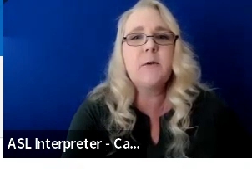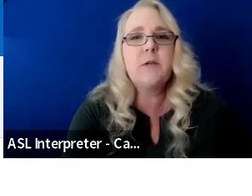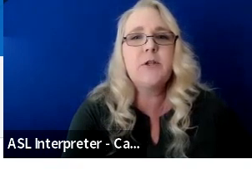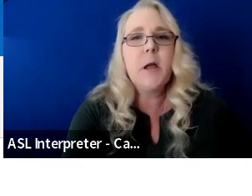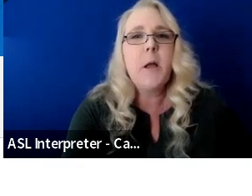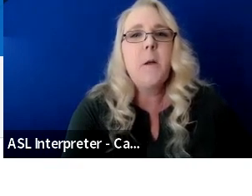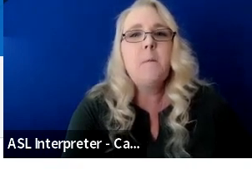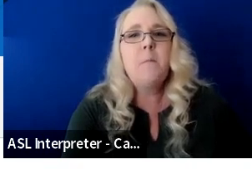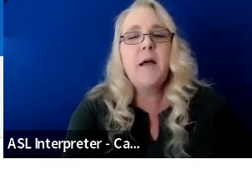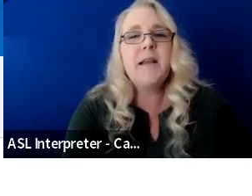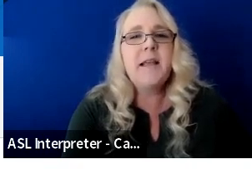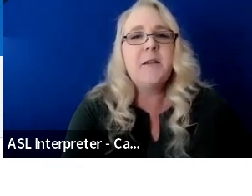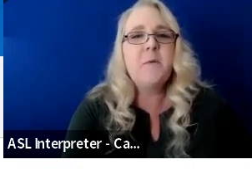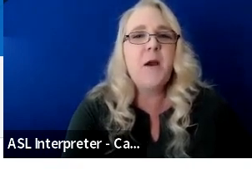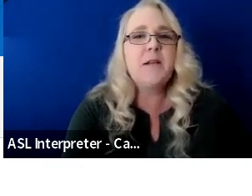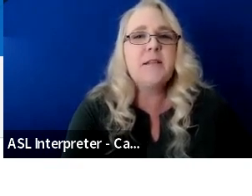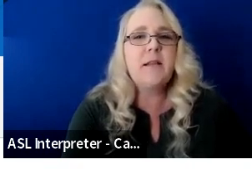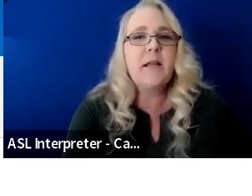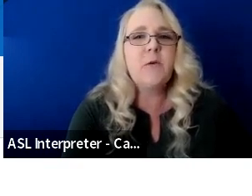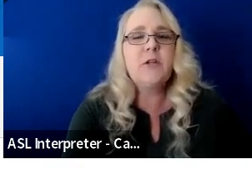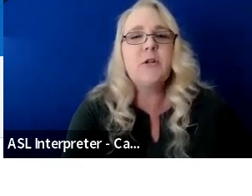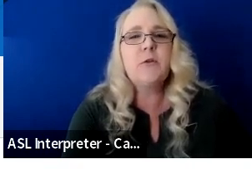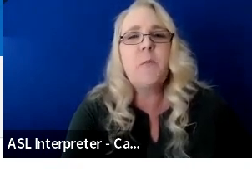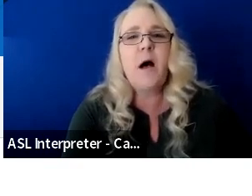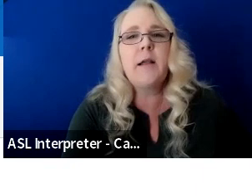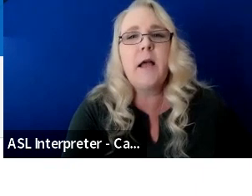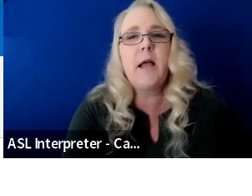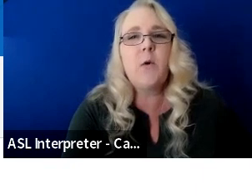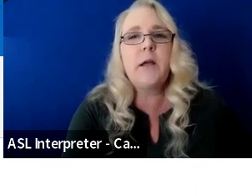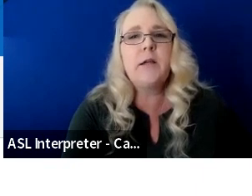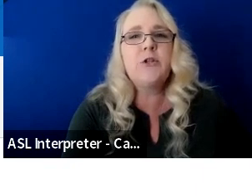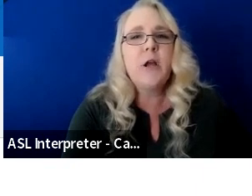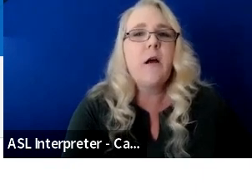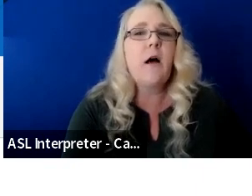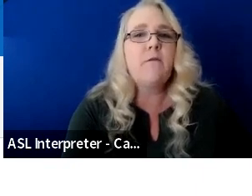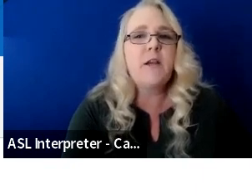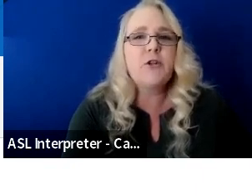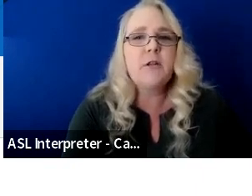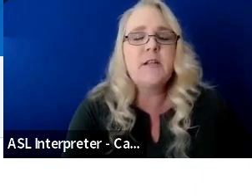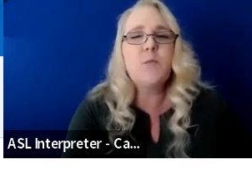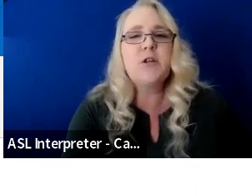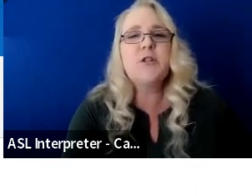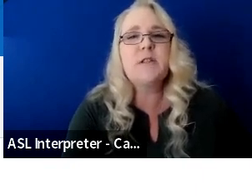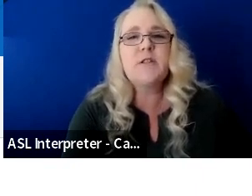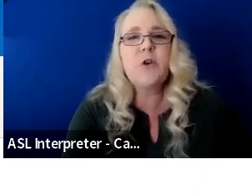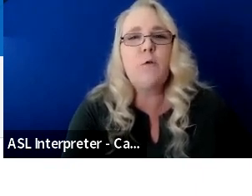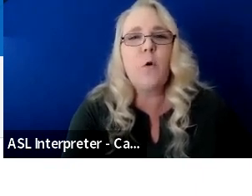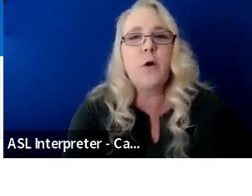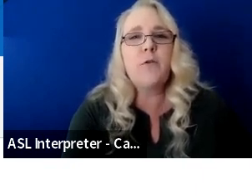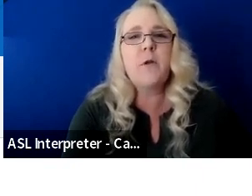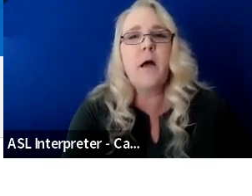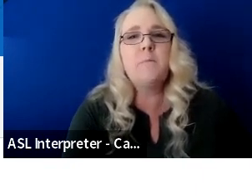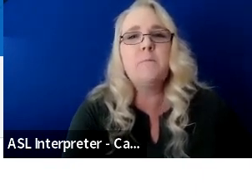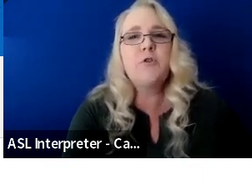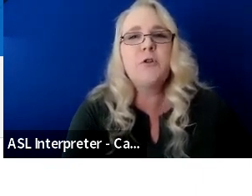Sign Language. But again, American Sign Language includes body language, facial expressions, and so